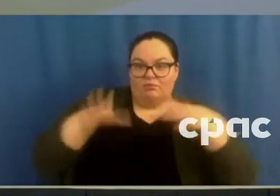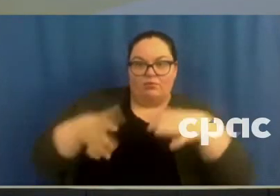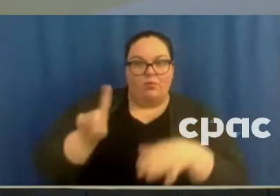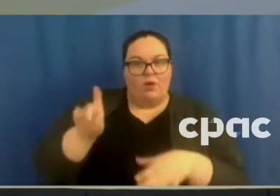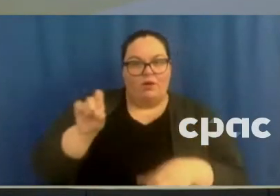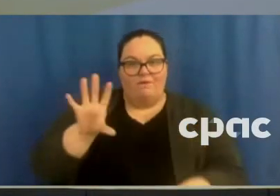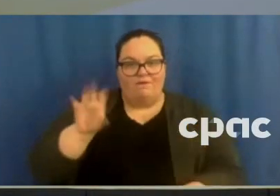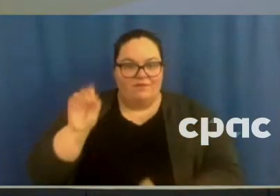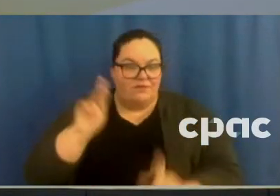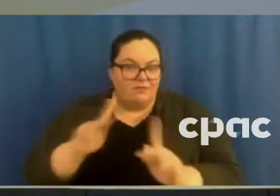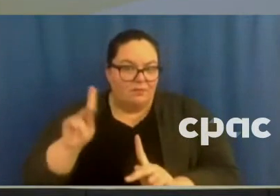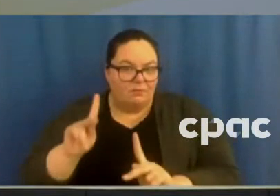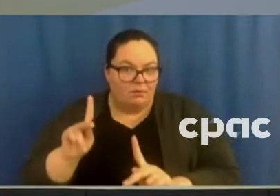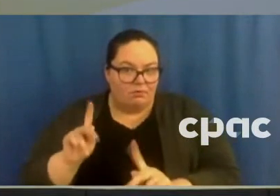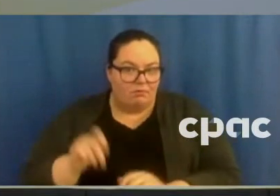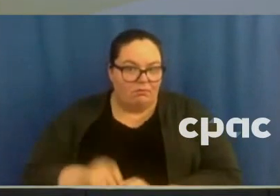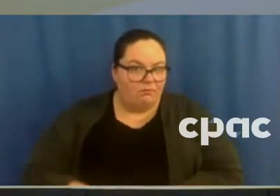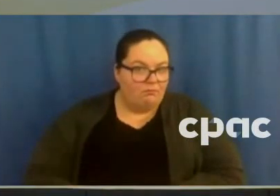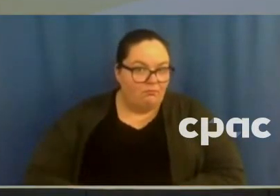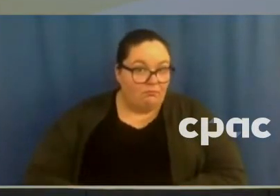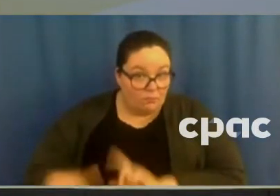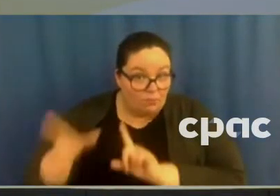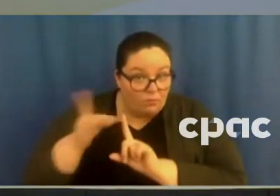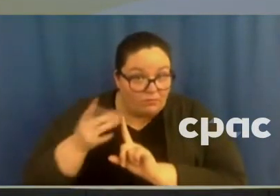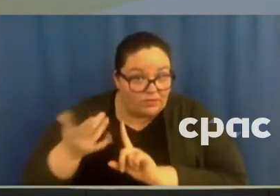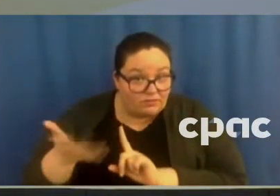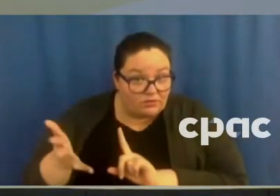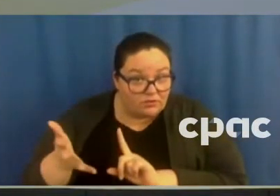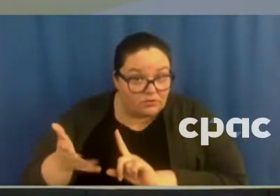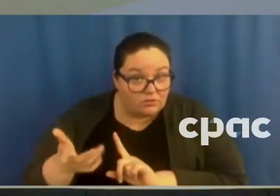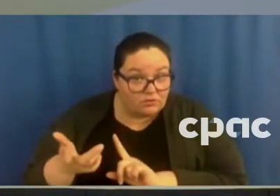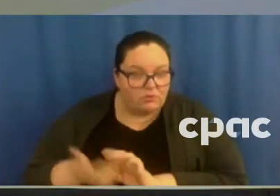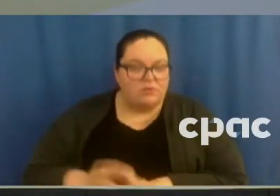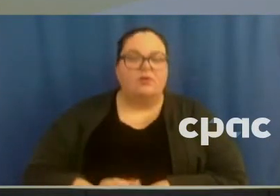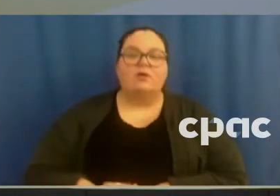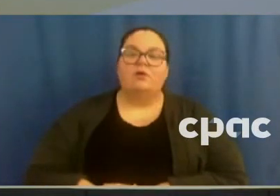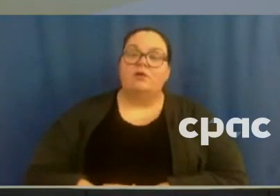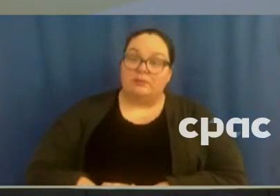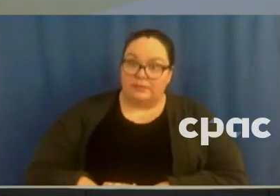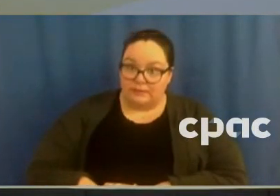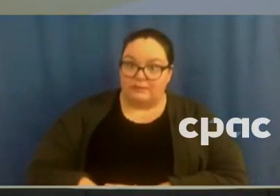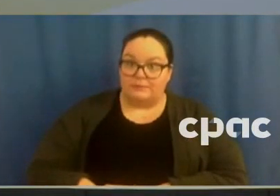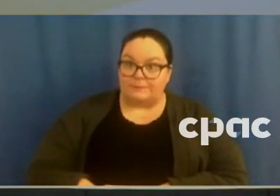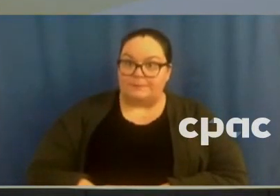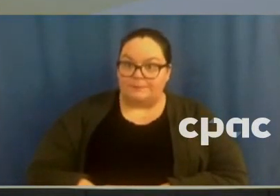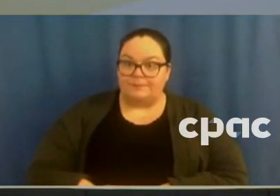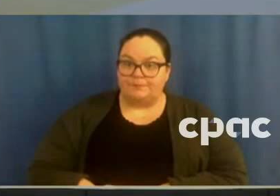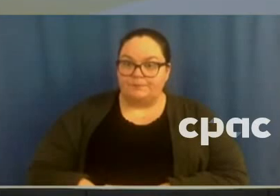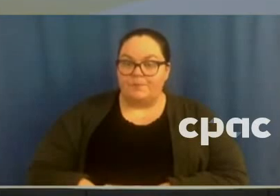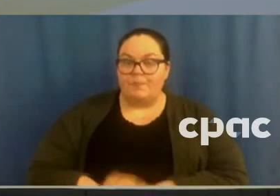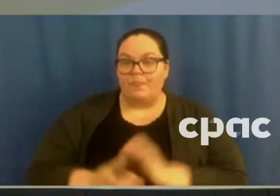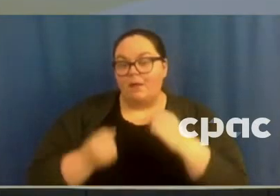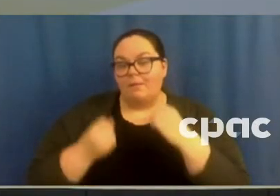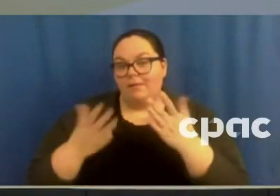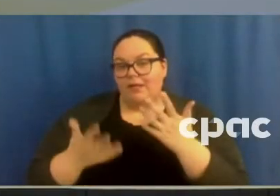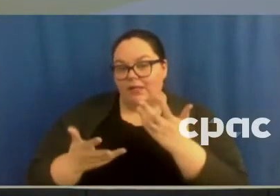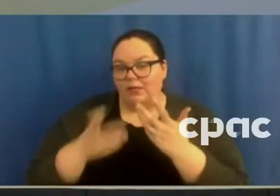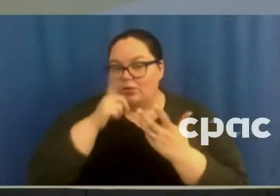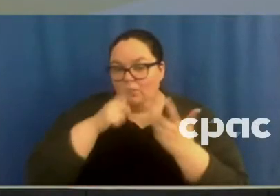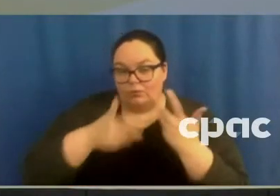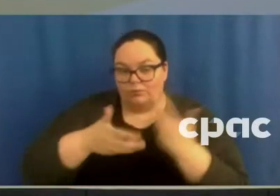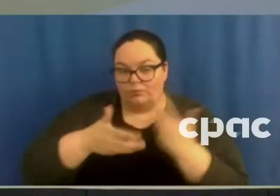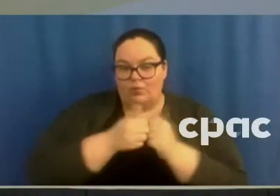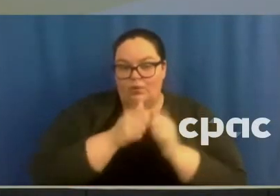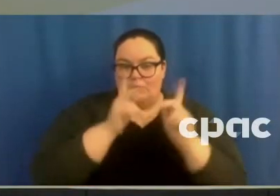far? So we're certainly working through a number of the close contacts. So many of the